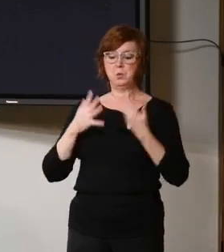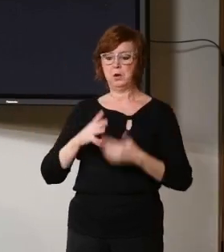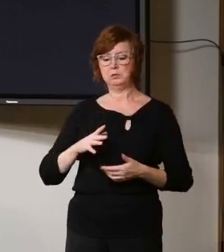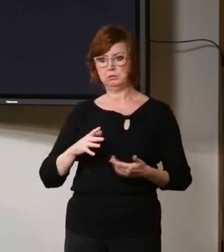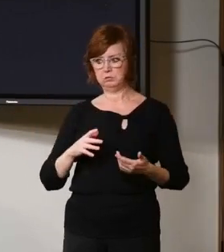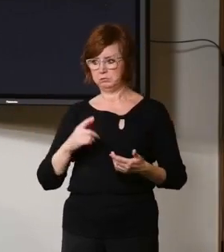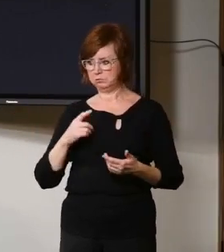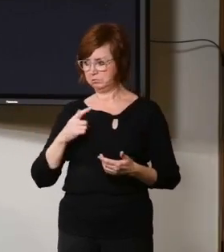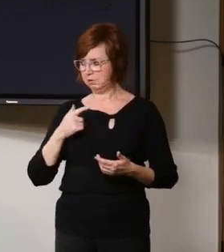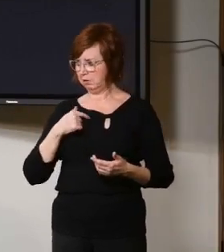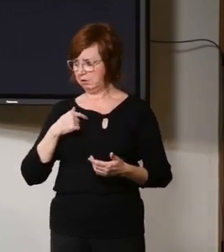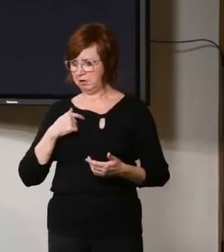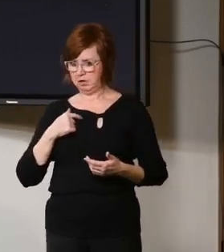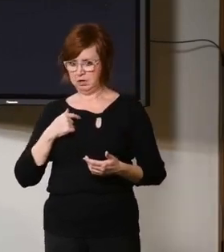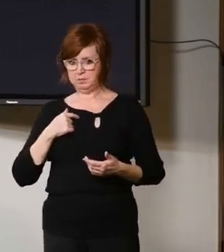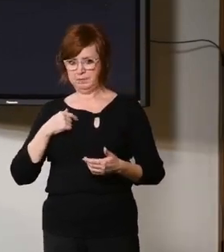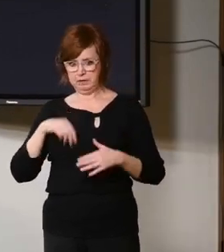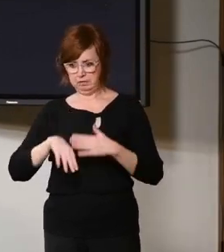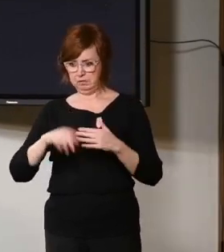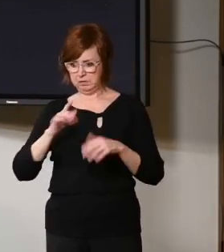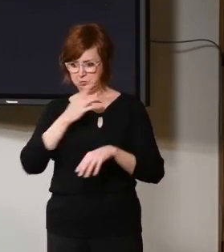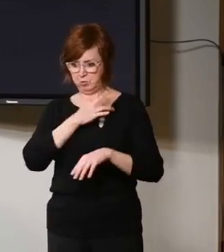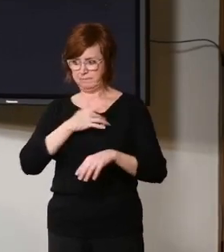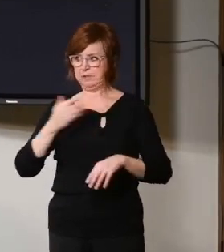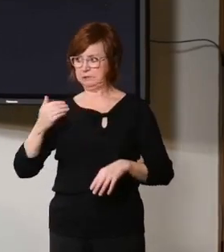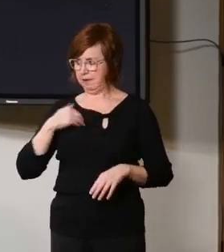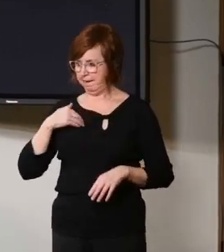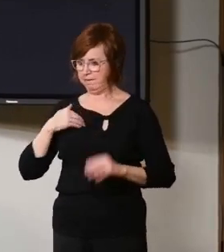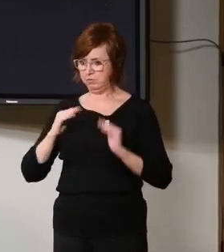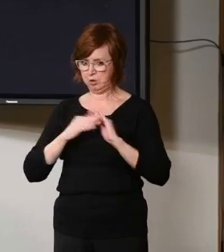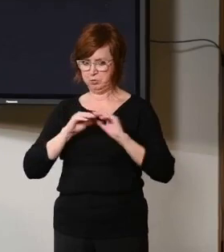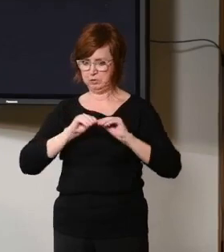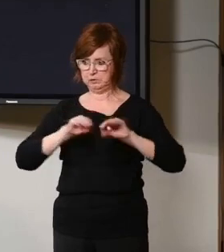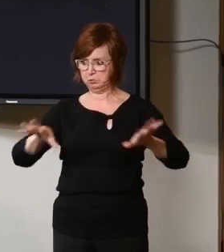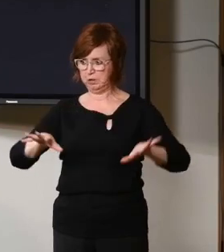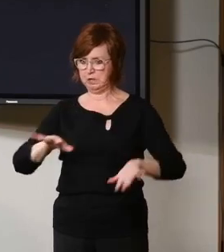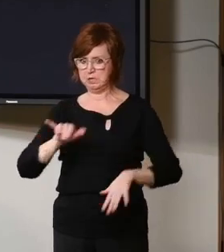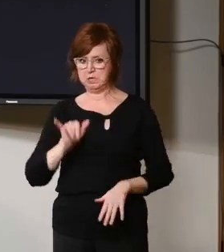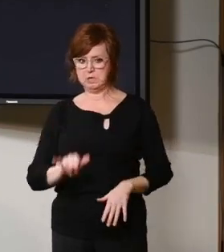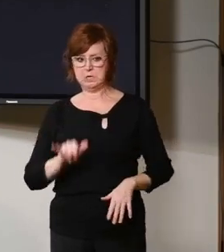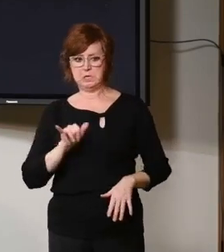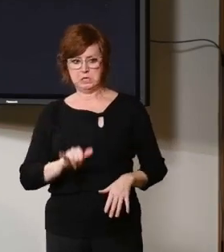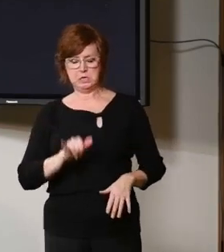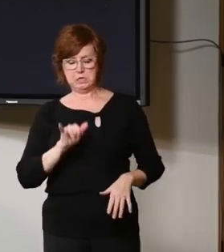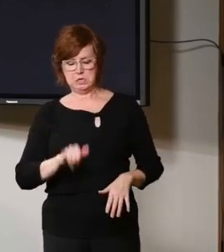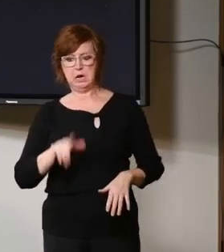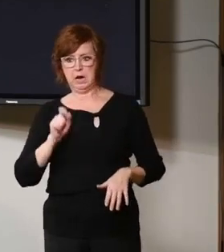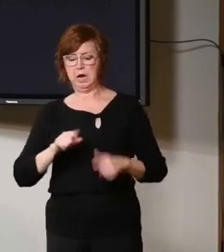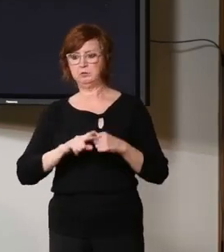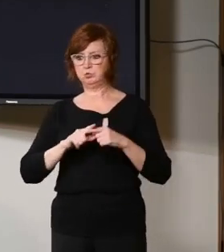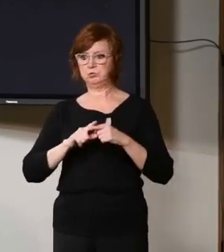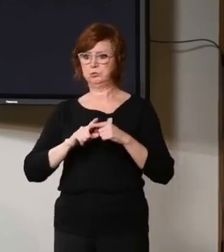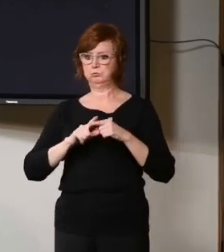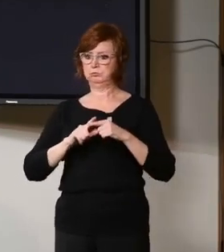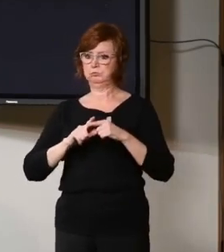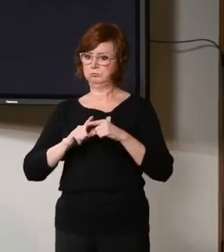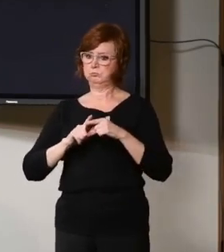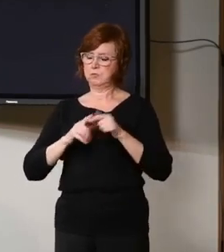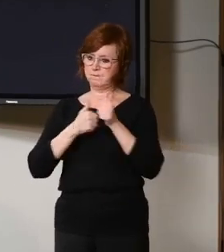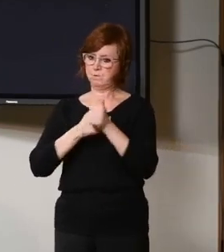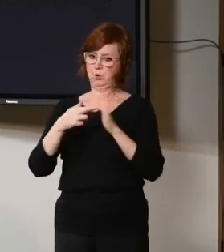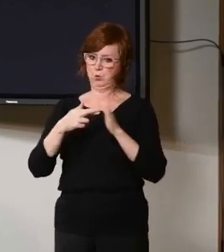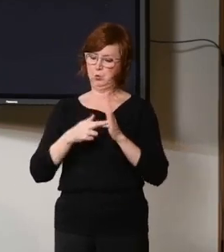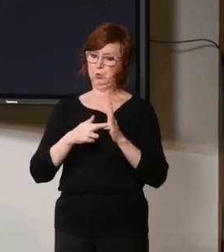behave as if there is community transmission. We will not be able to test every case. Many cases will be so mild they may